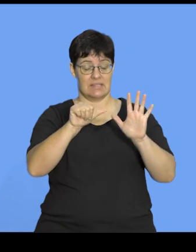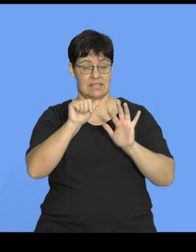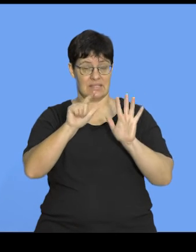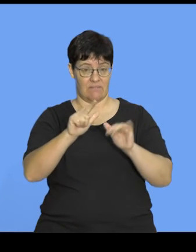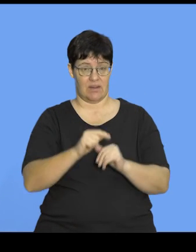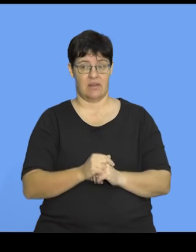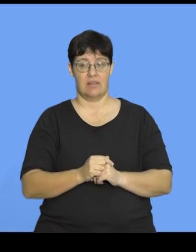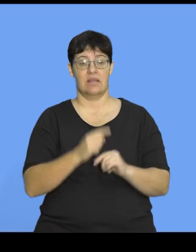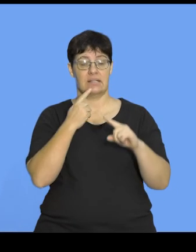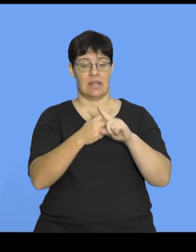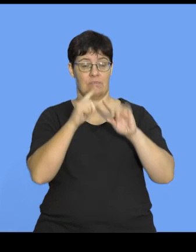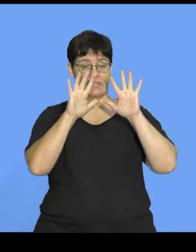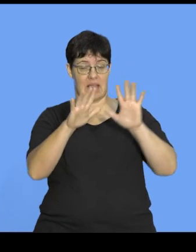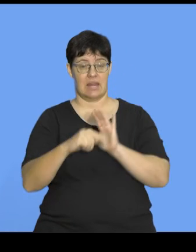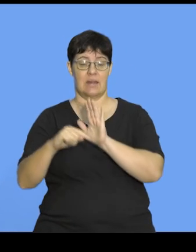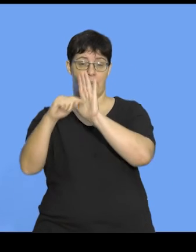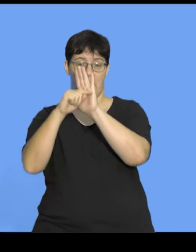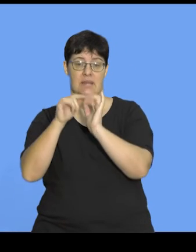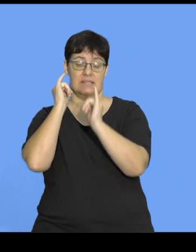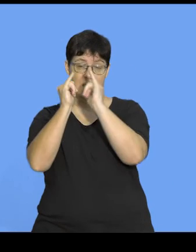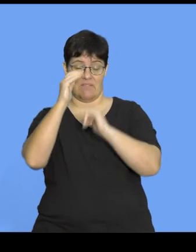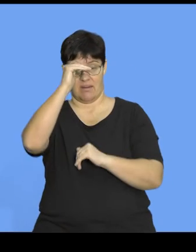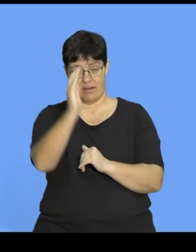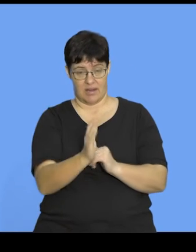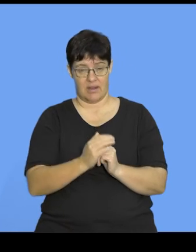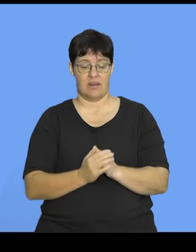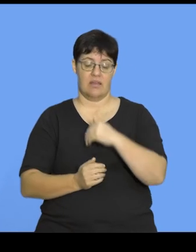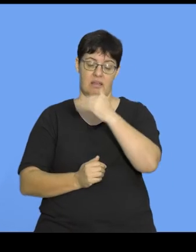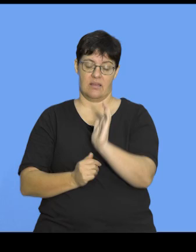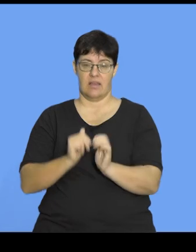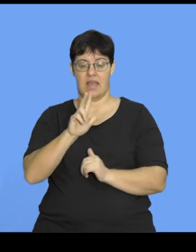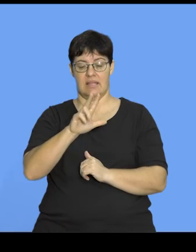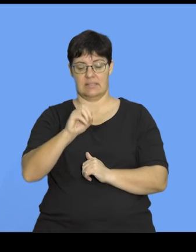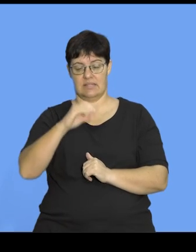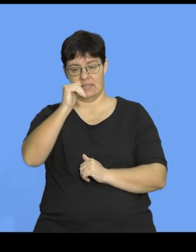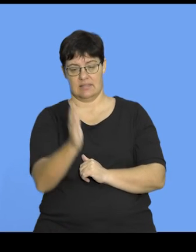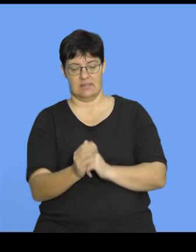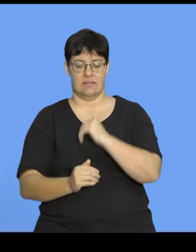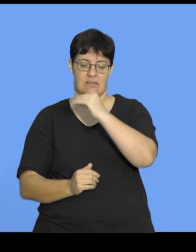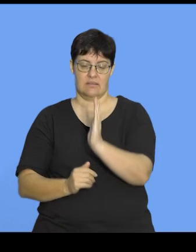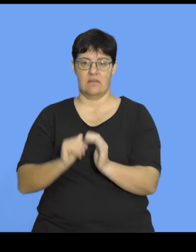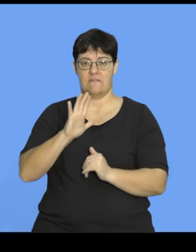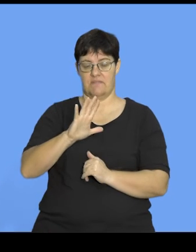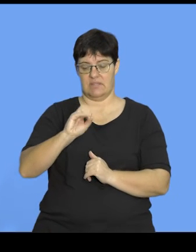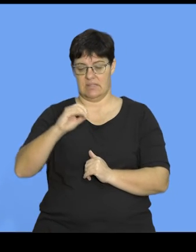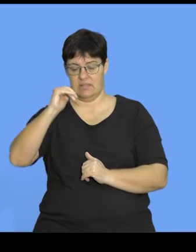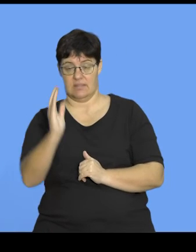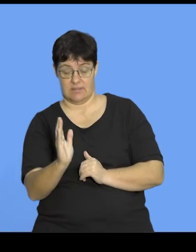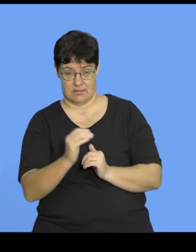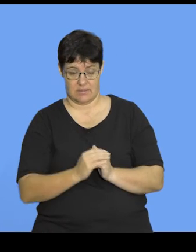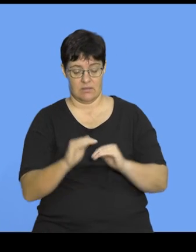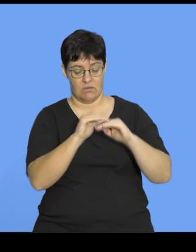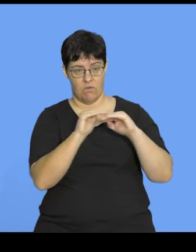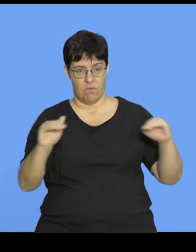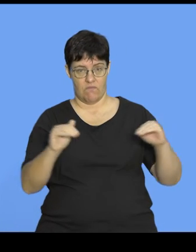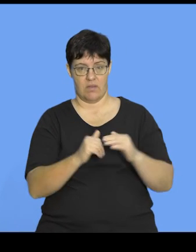6,67 times 10 to the minus 11 times 80